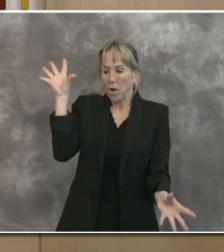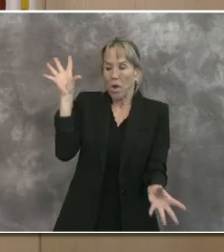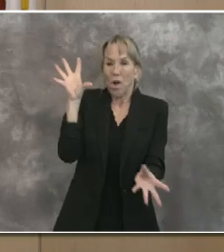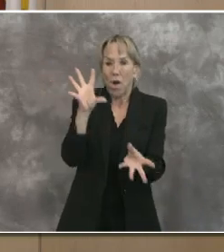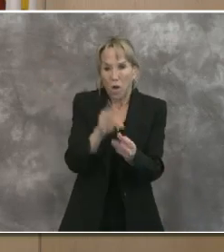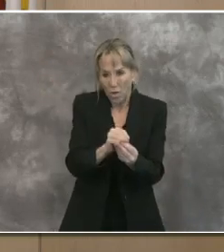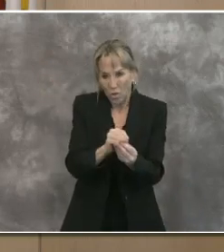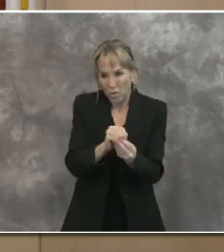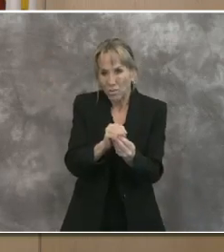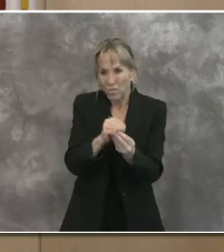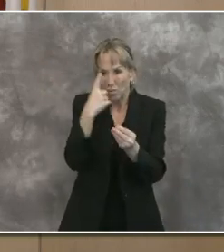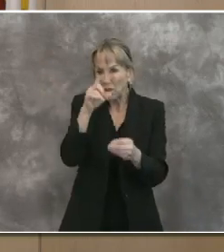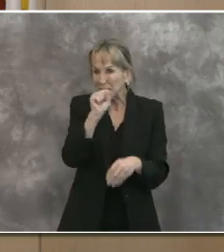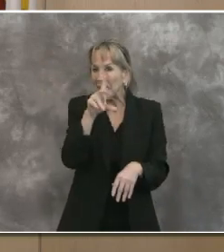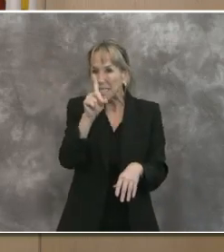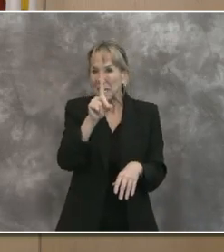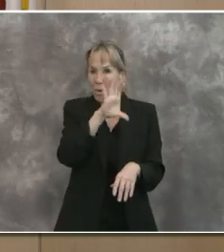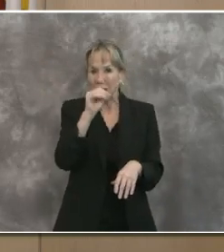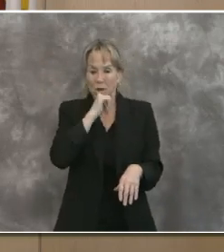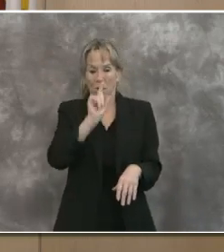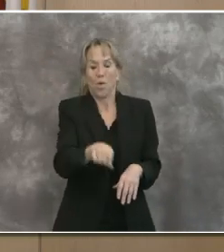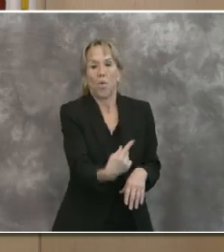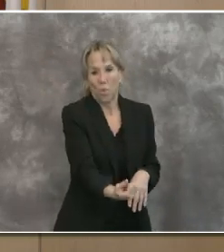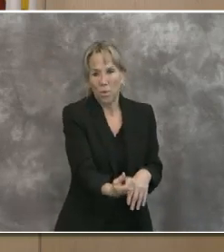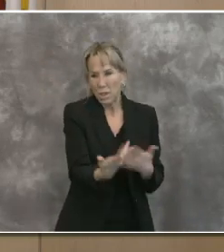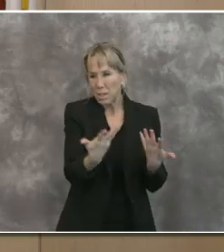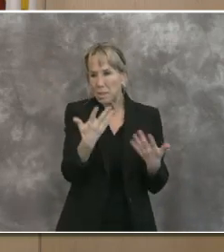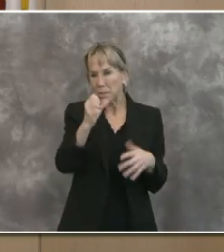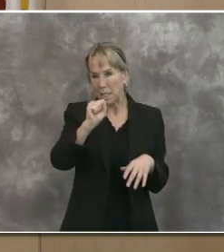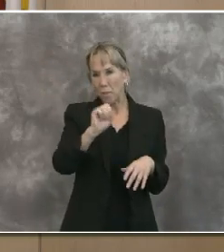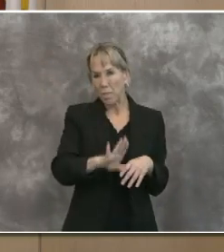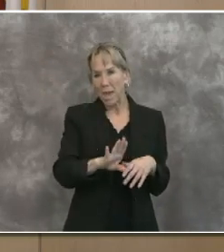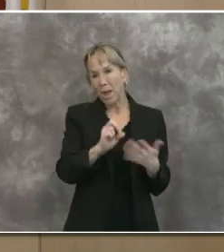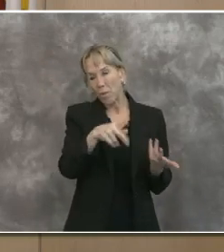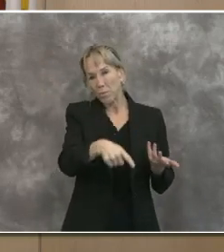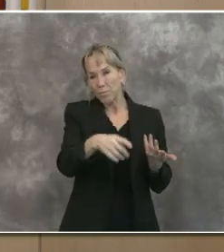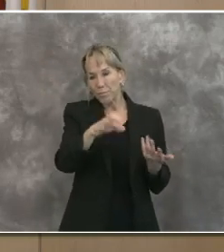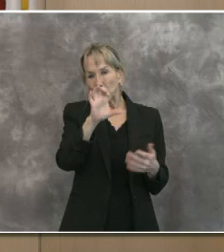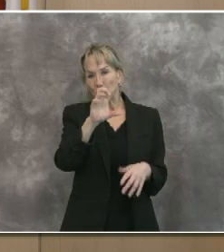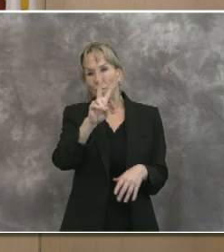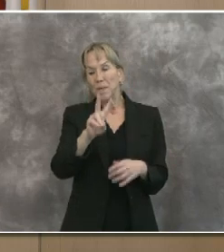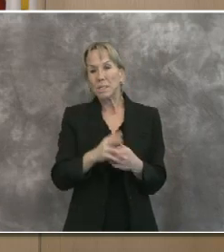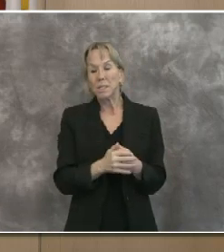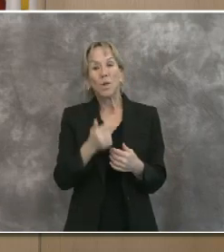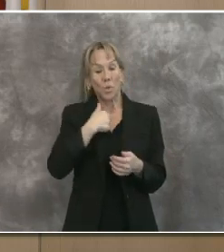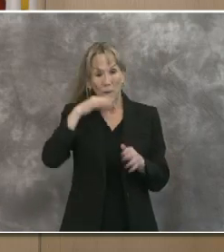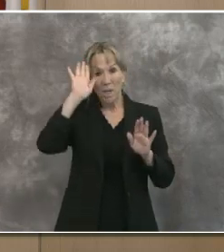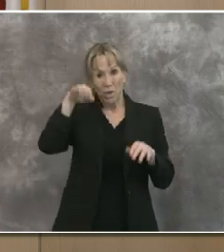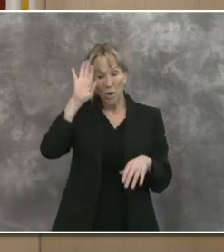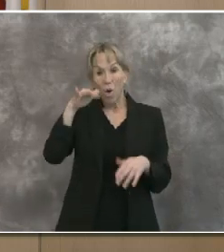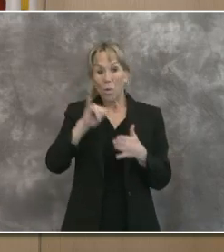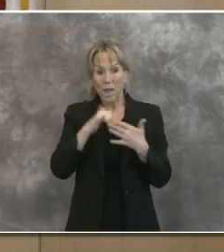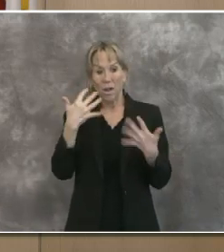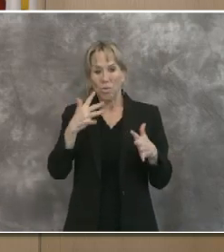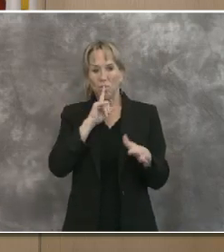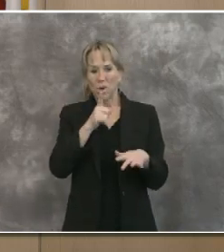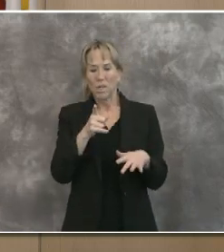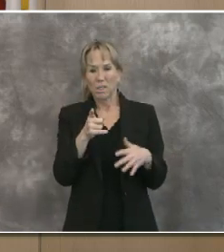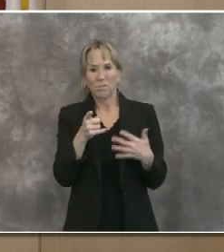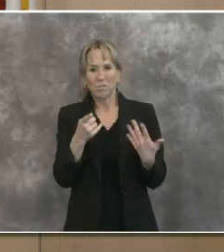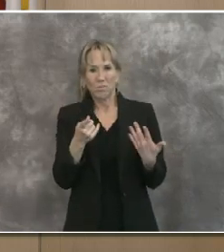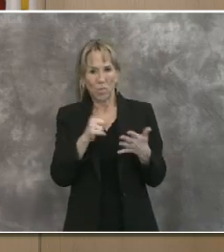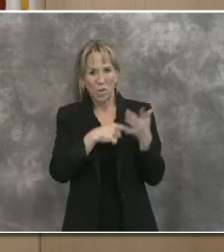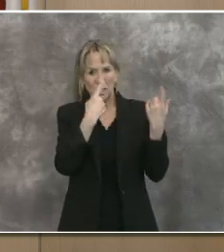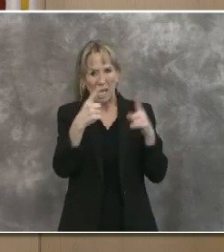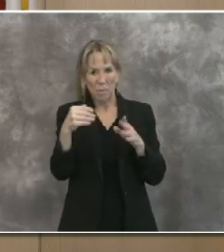data every day. We are also cognizant of the fact that we are impacted by